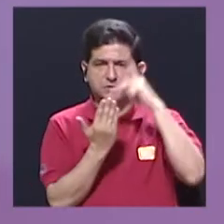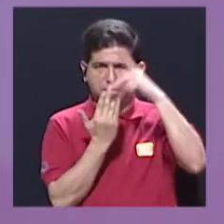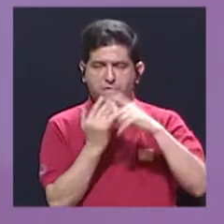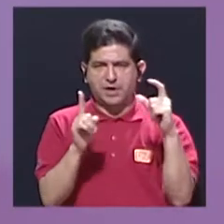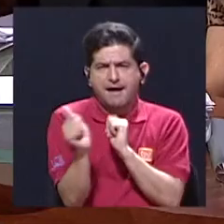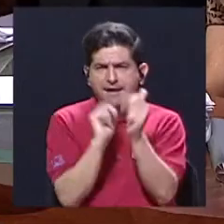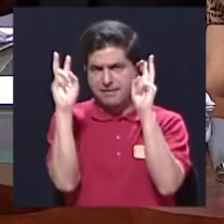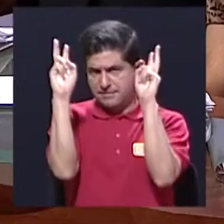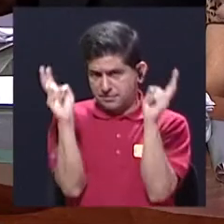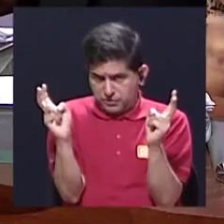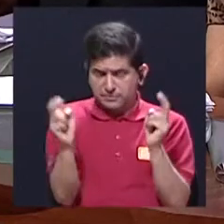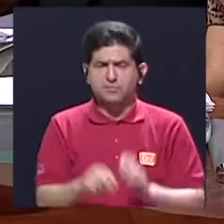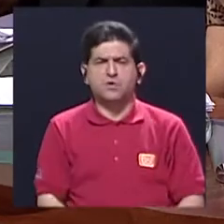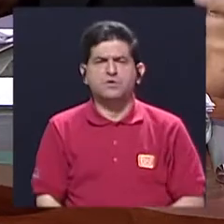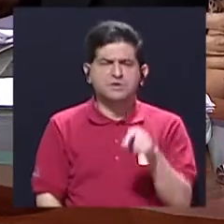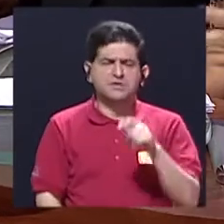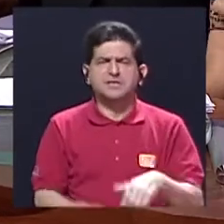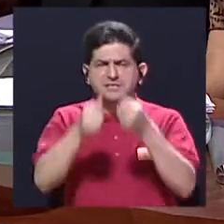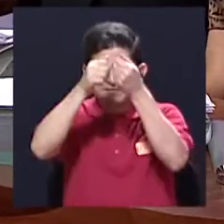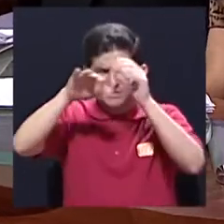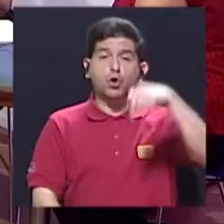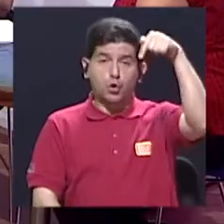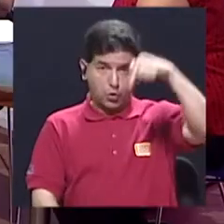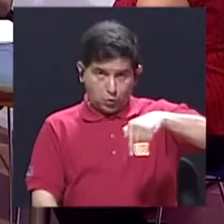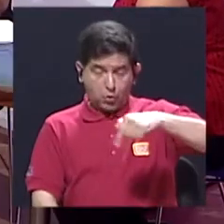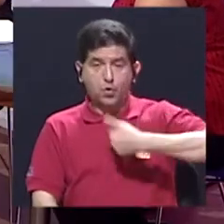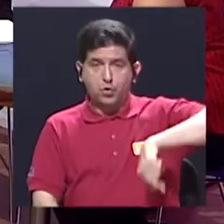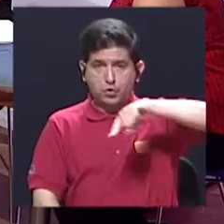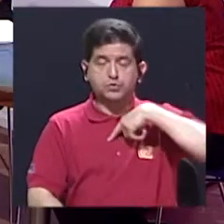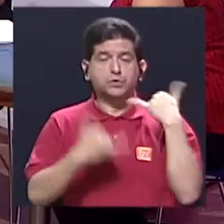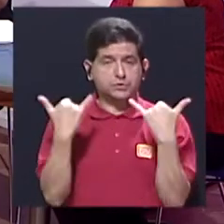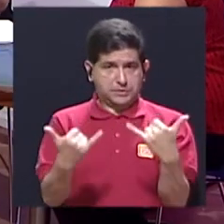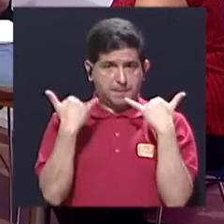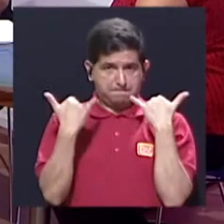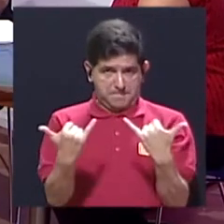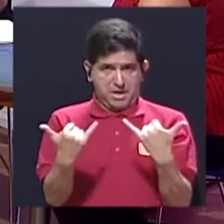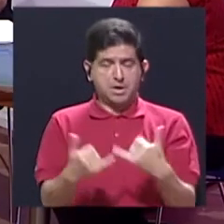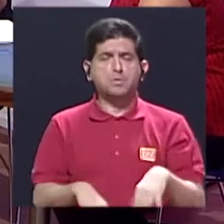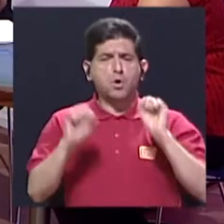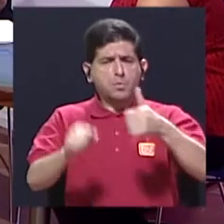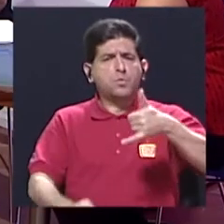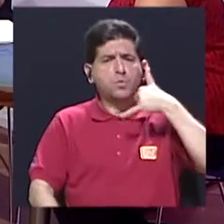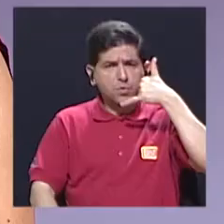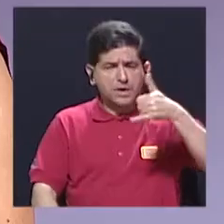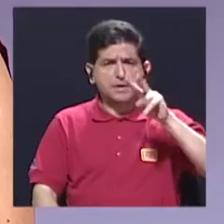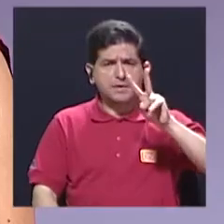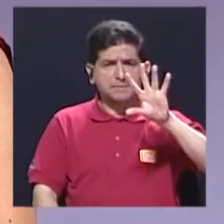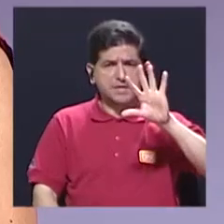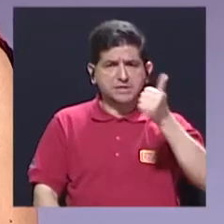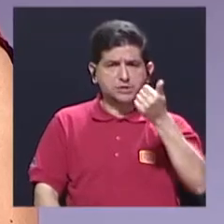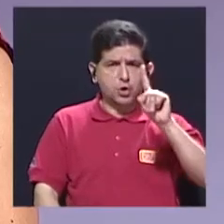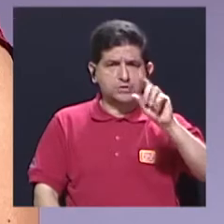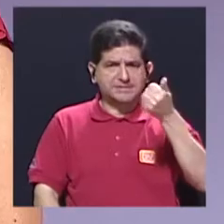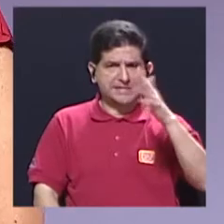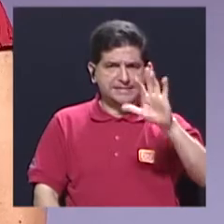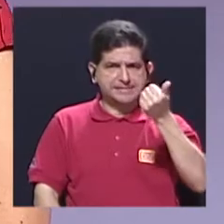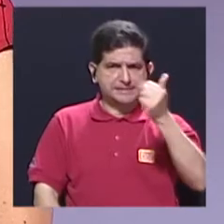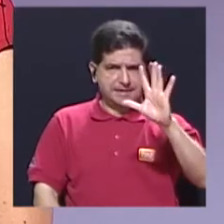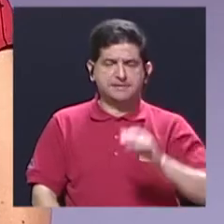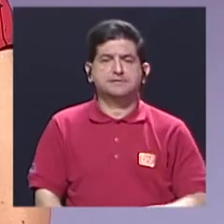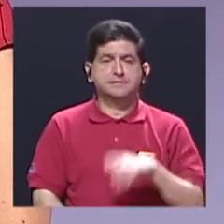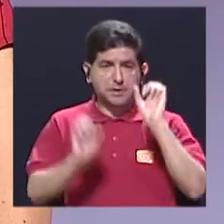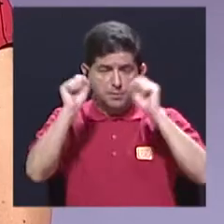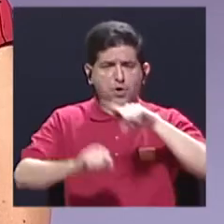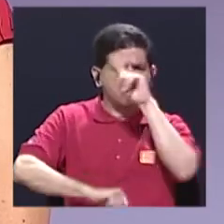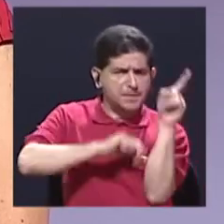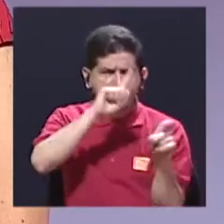of the of this channel. Today we are live. You can call to 25 11 15 15 to